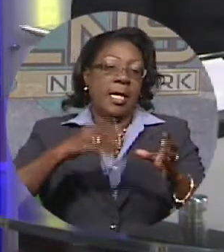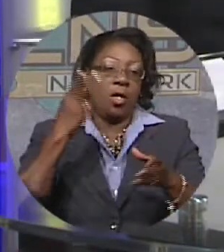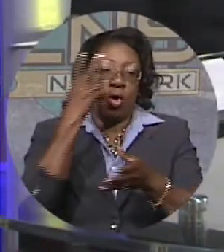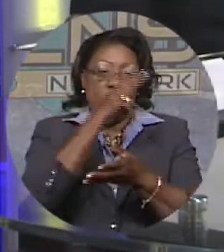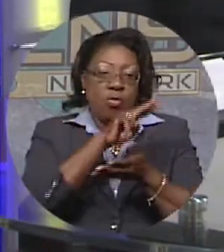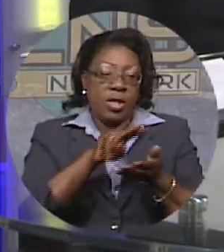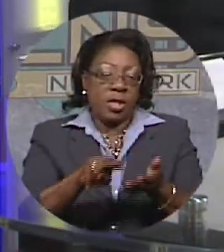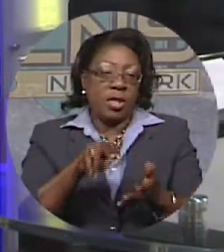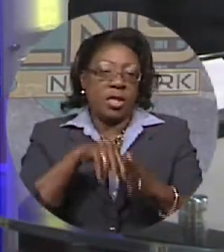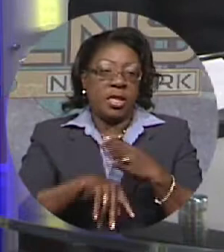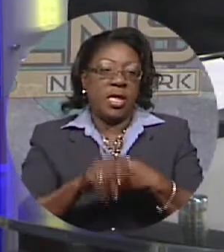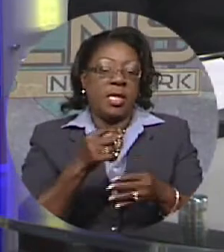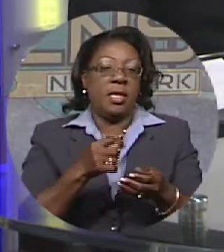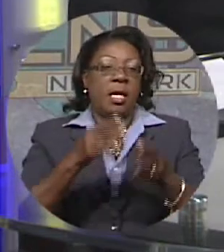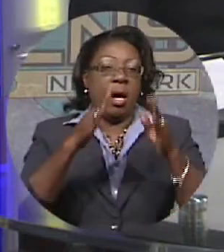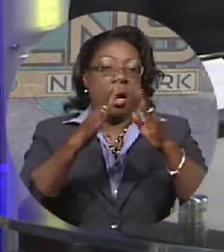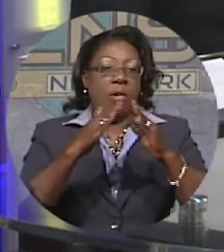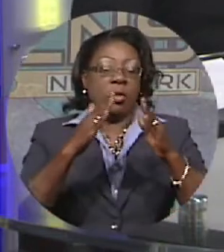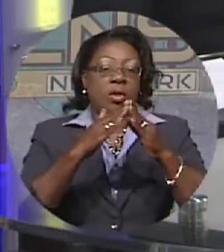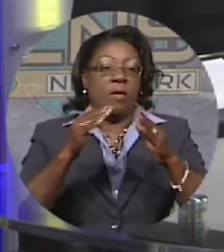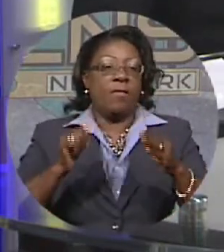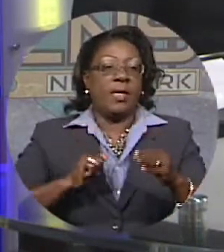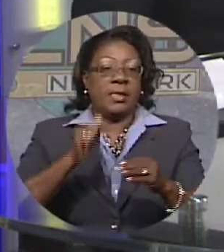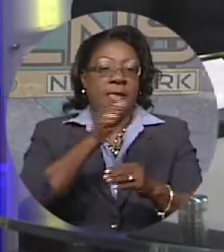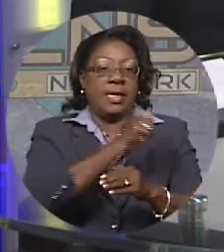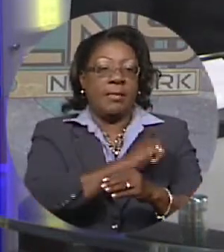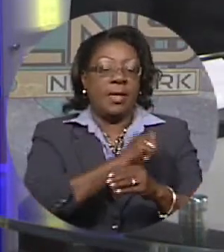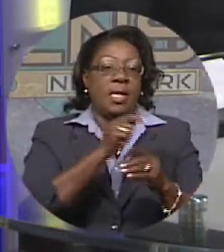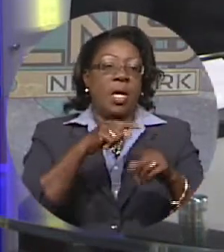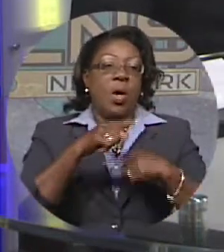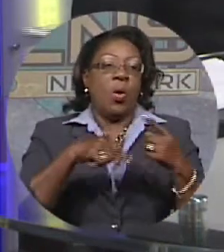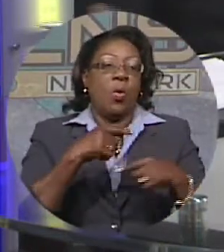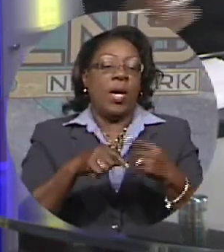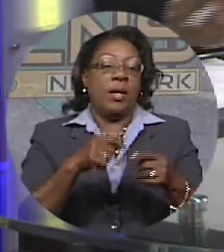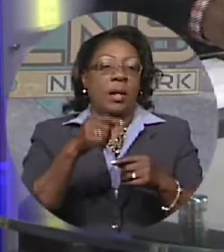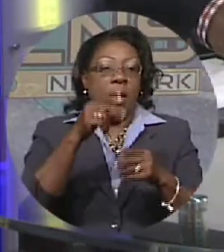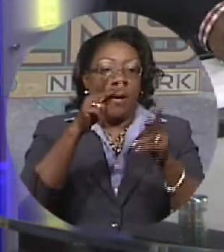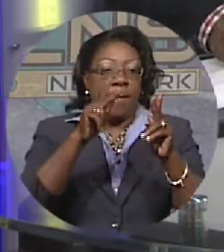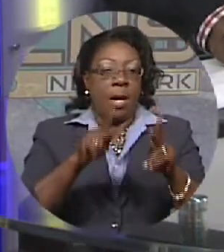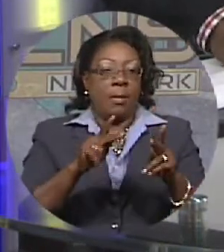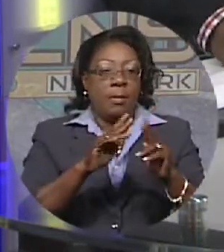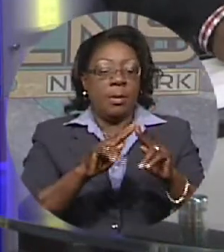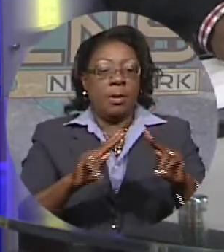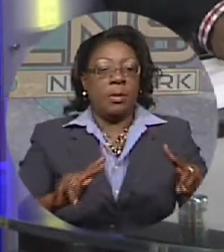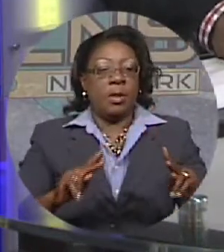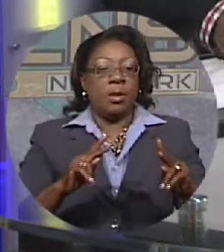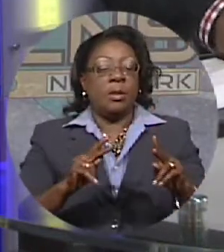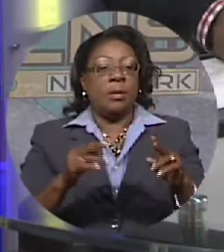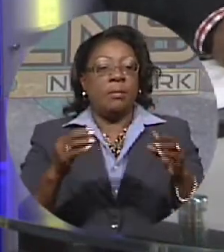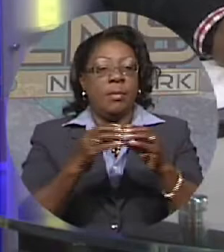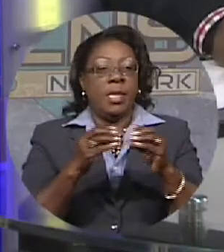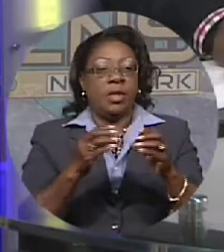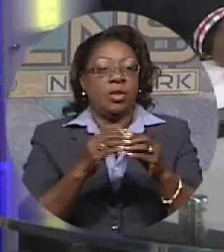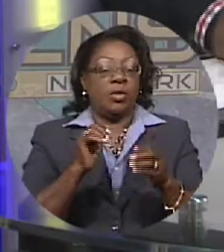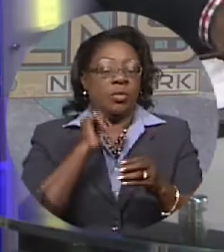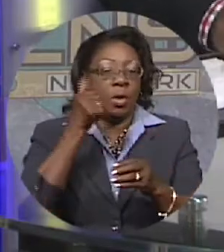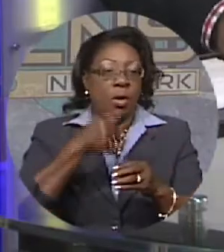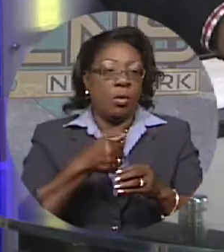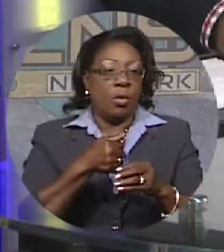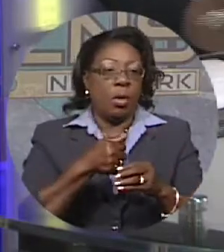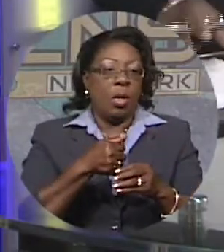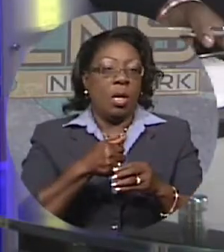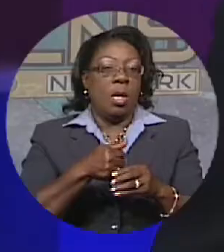regulations when Parliament meets tomorrow. Now, this comes on the heels of talks in Florida with University of Miami stem cell research experts about a